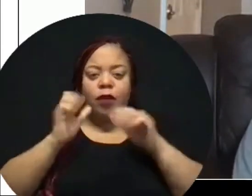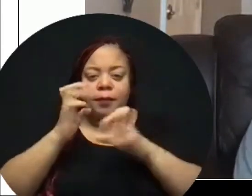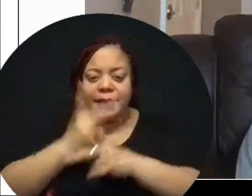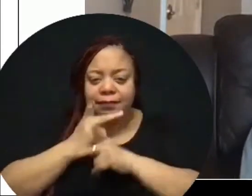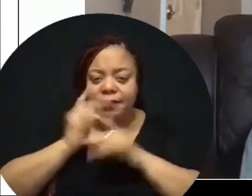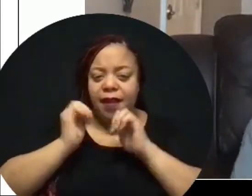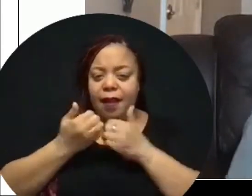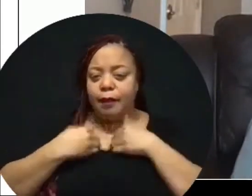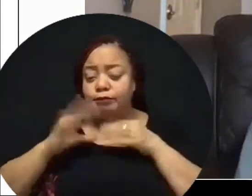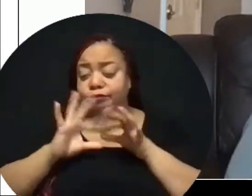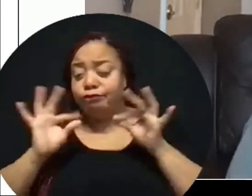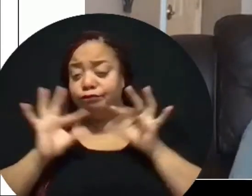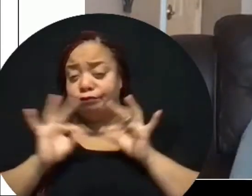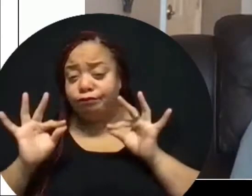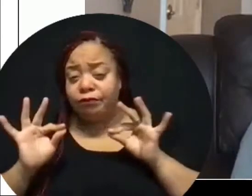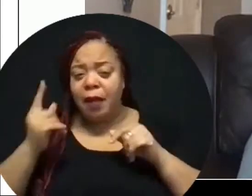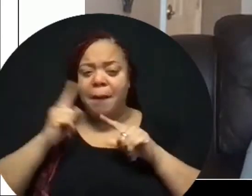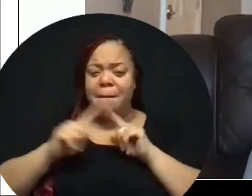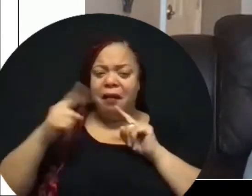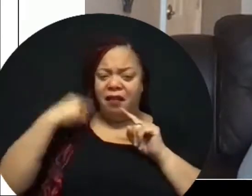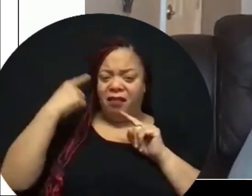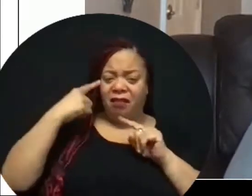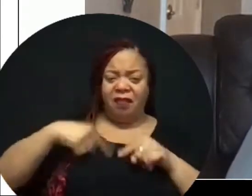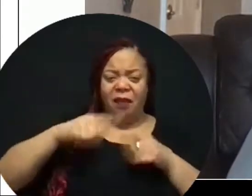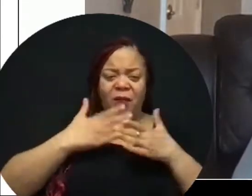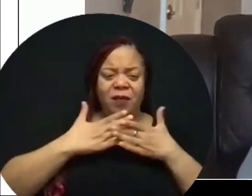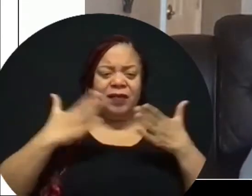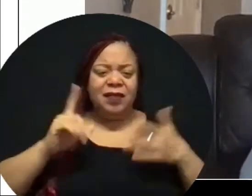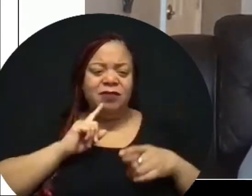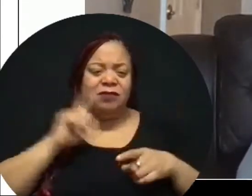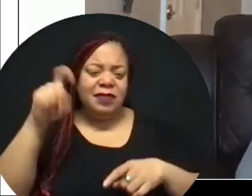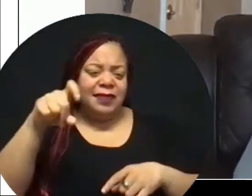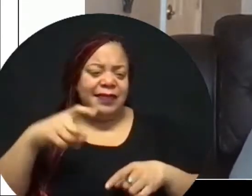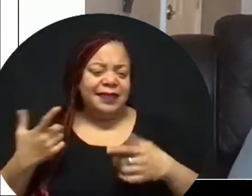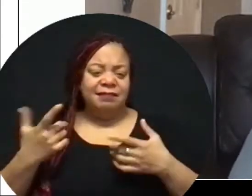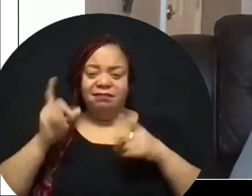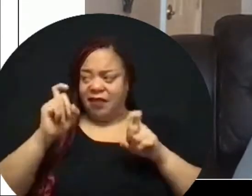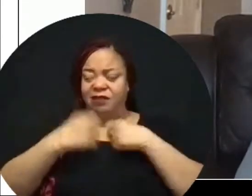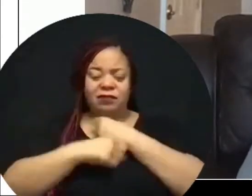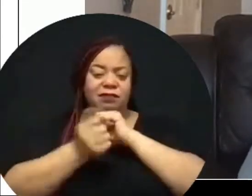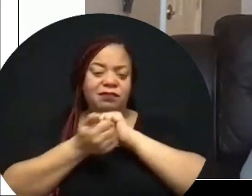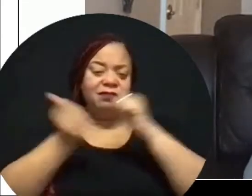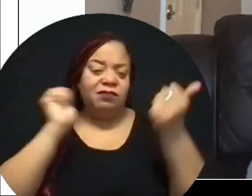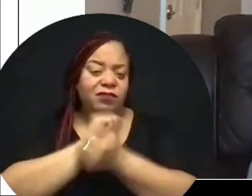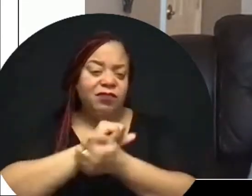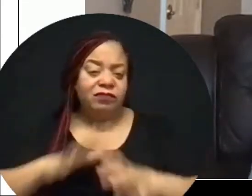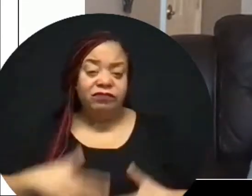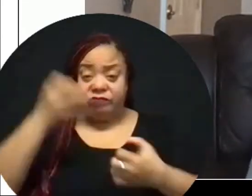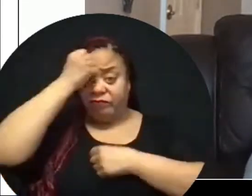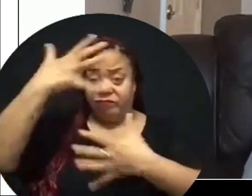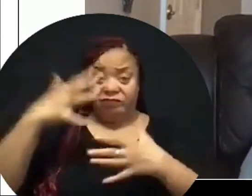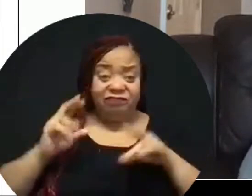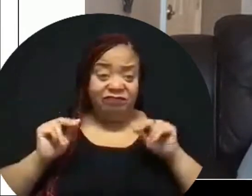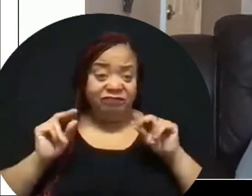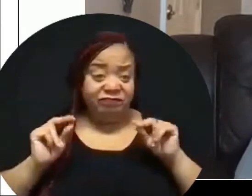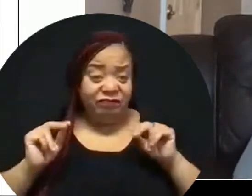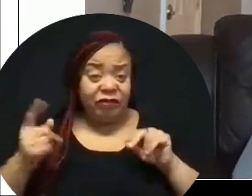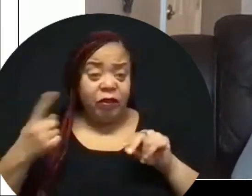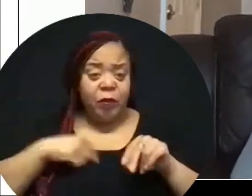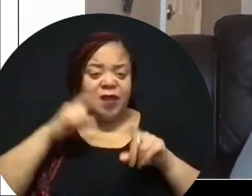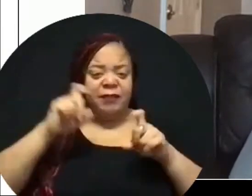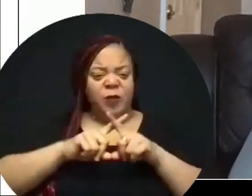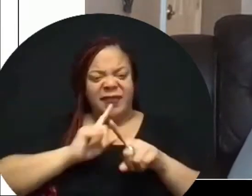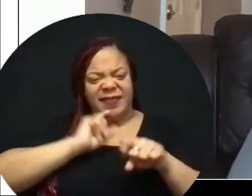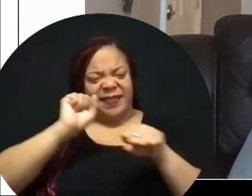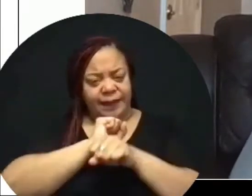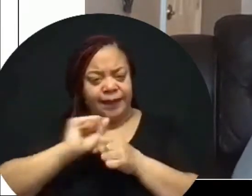sitting in. We have to remove that, otherwise those changes aren't going to happen, because we can try to legislate it away, and we should use those tools where we can use